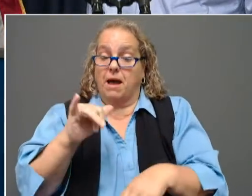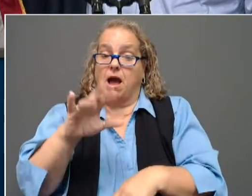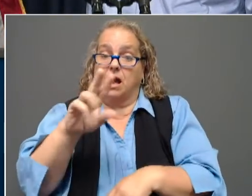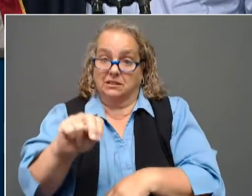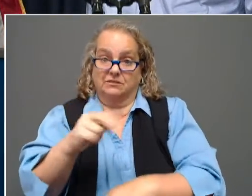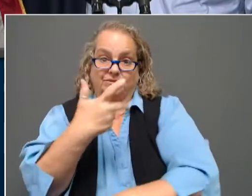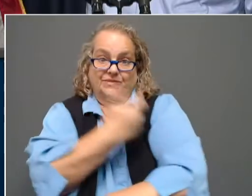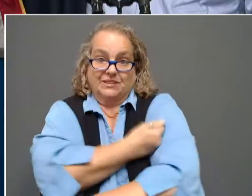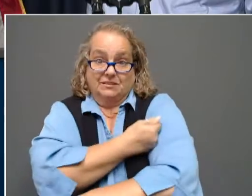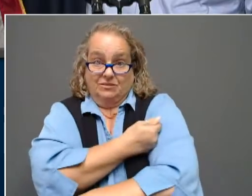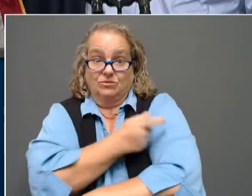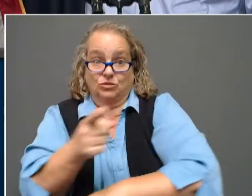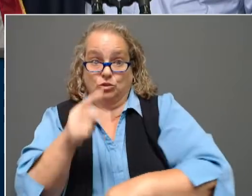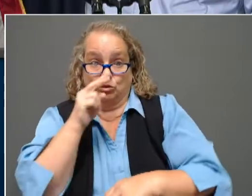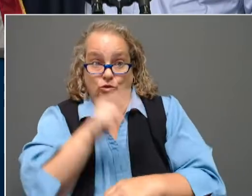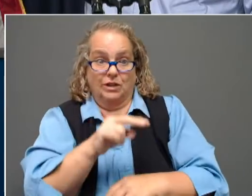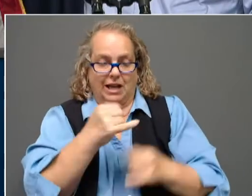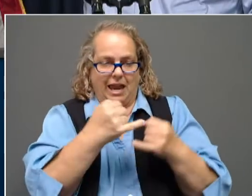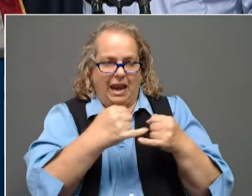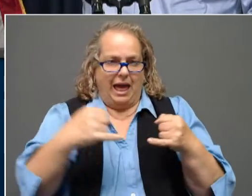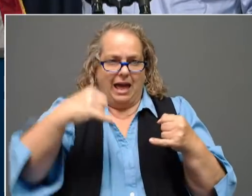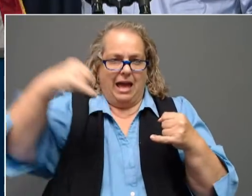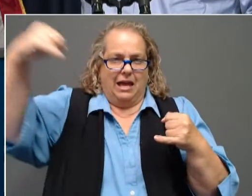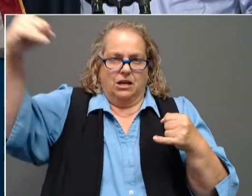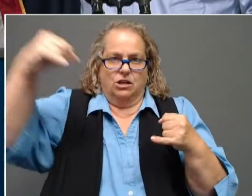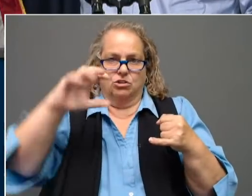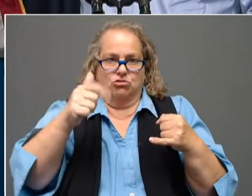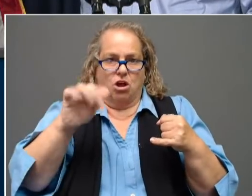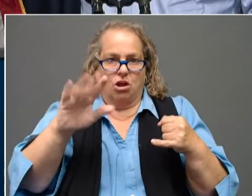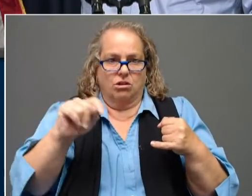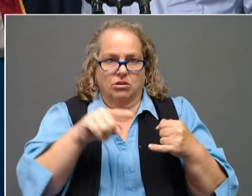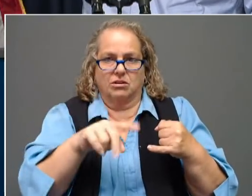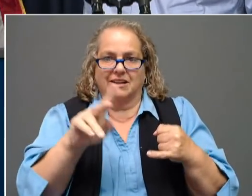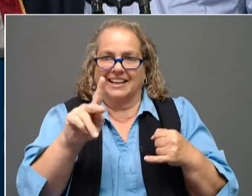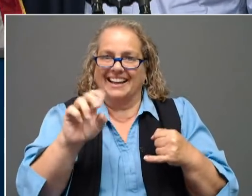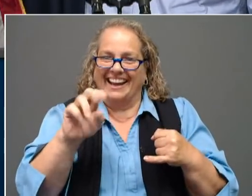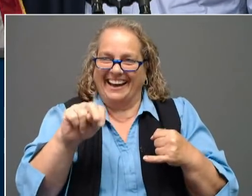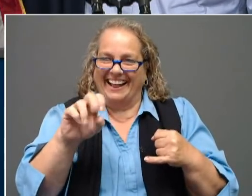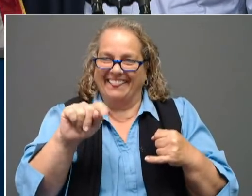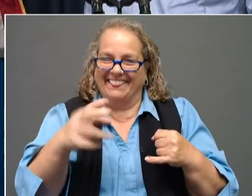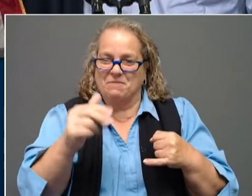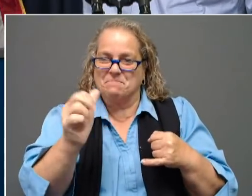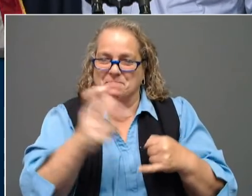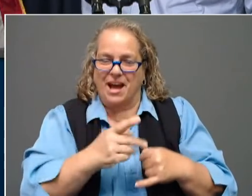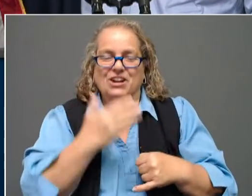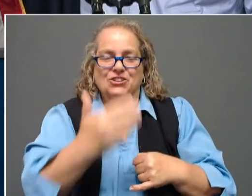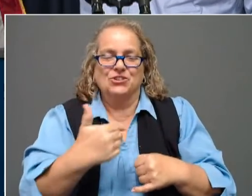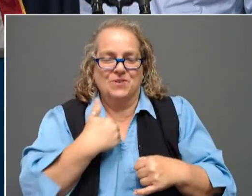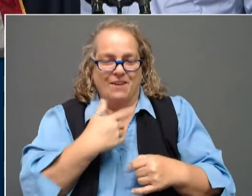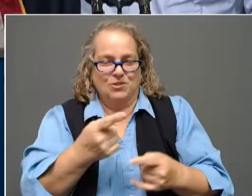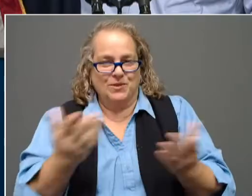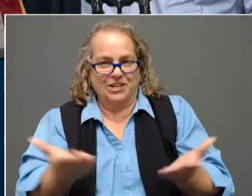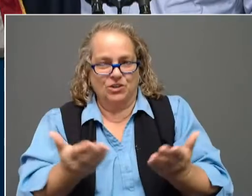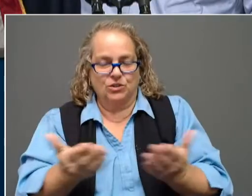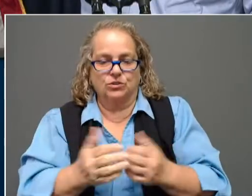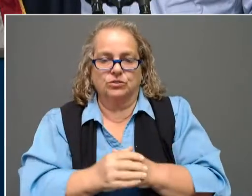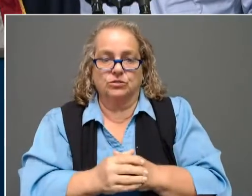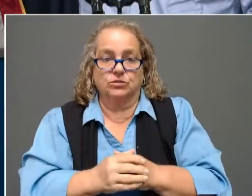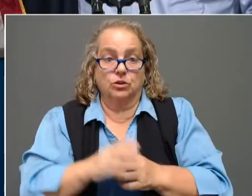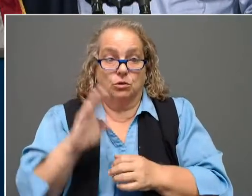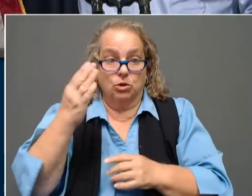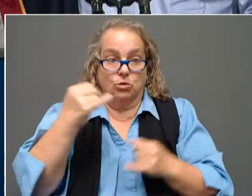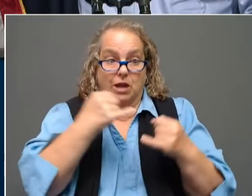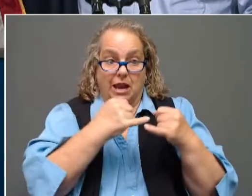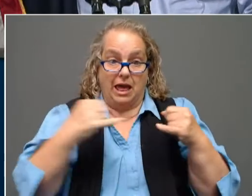the line chart, Kenneth, we got Kenneth back. Good to have him here. That is the blue line on the